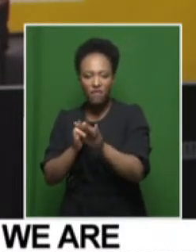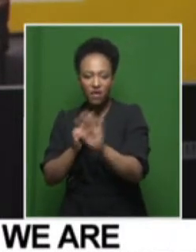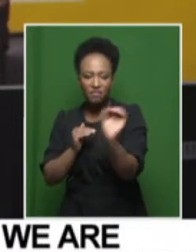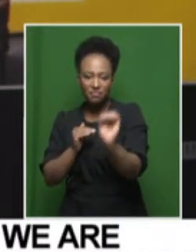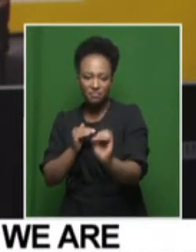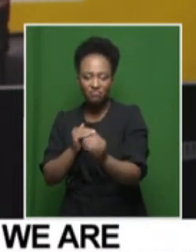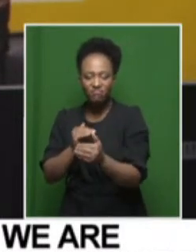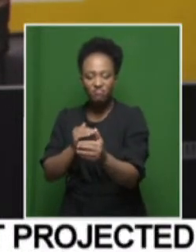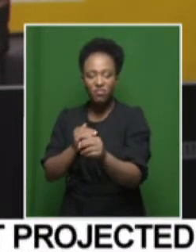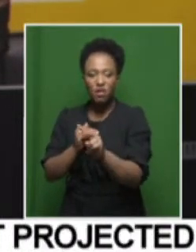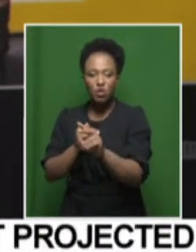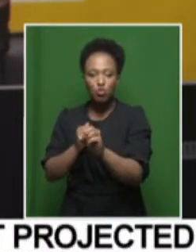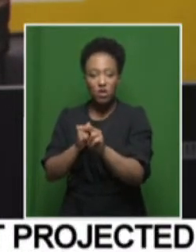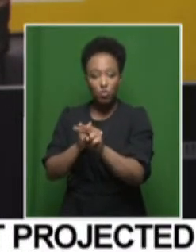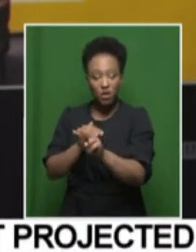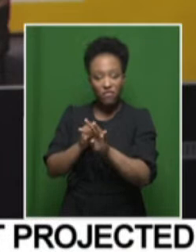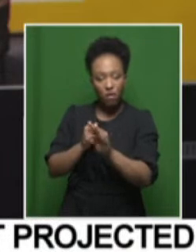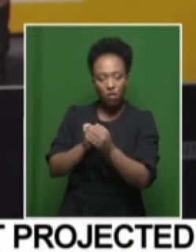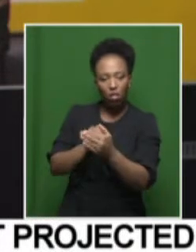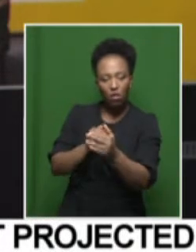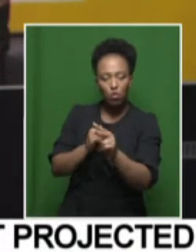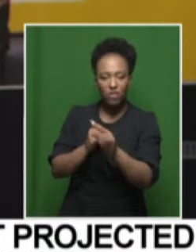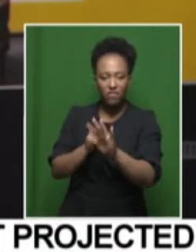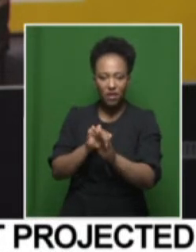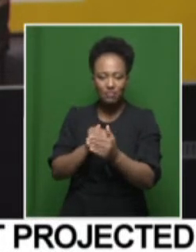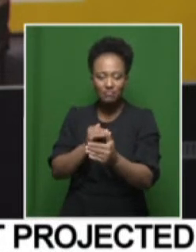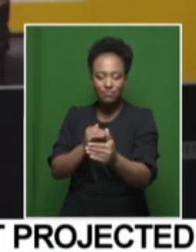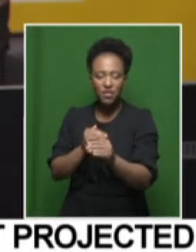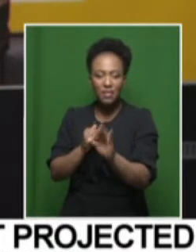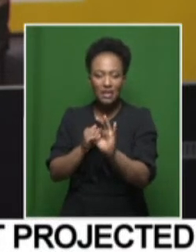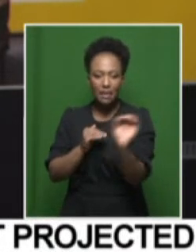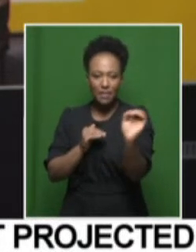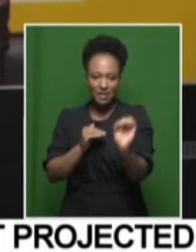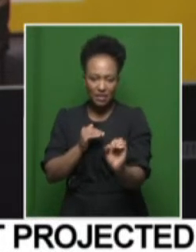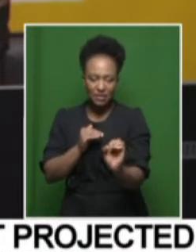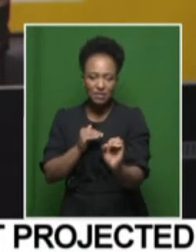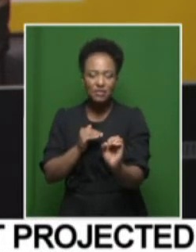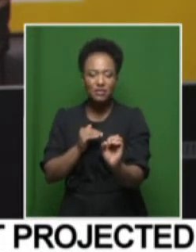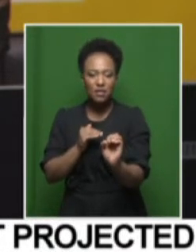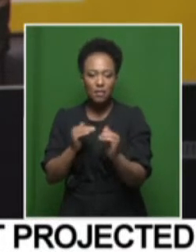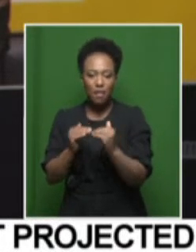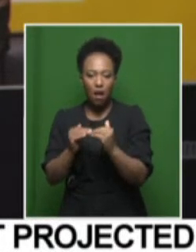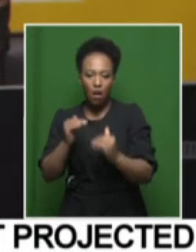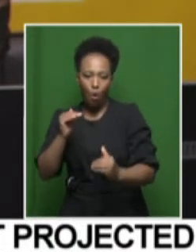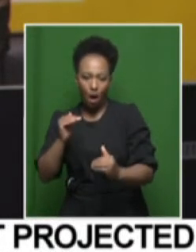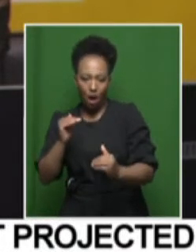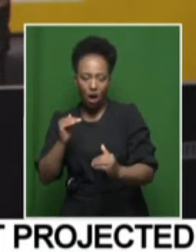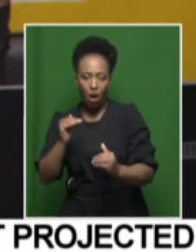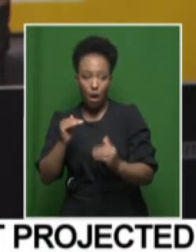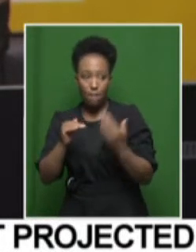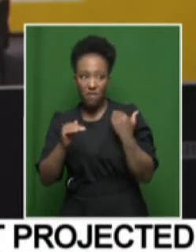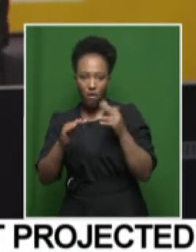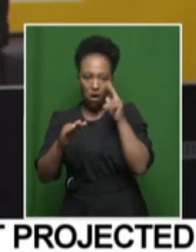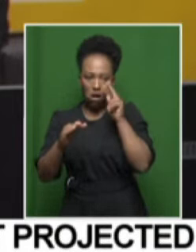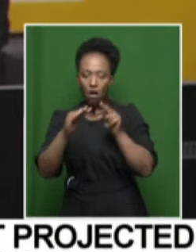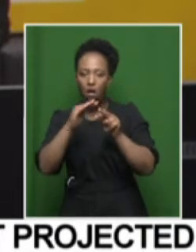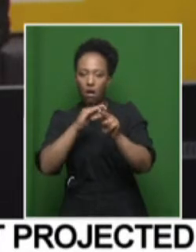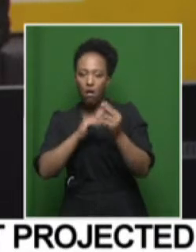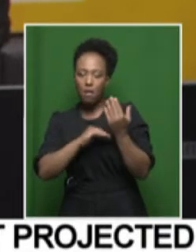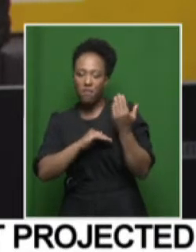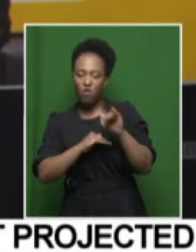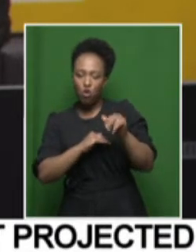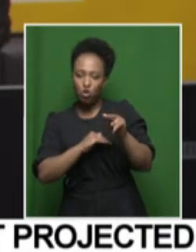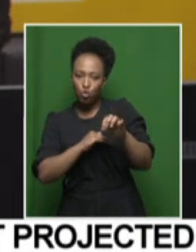by 24-25, and this is 3% points lower than we had projected when we